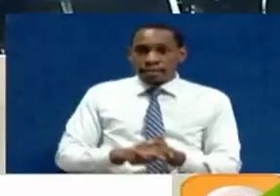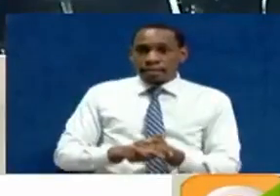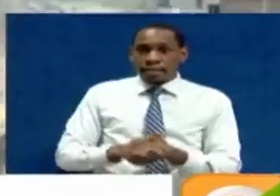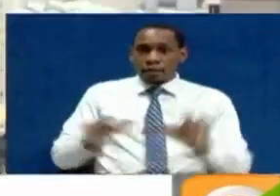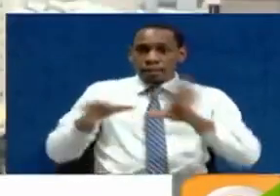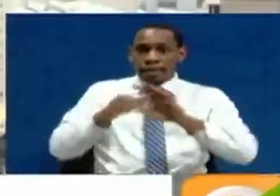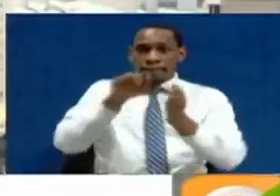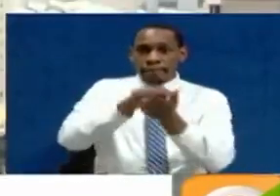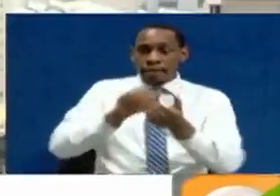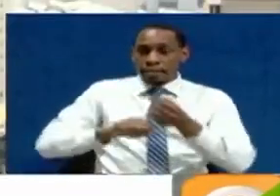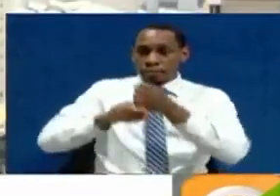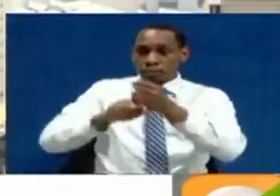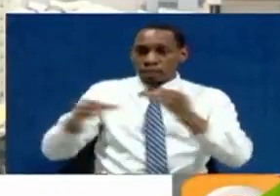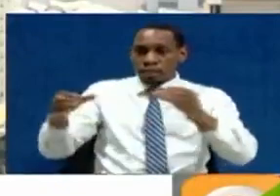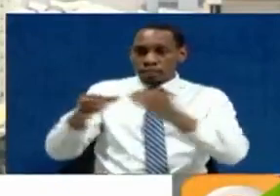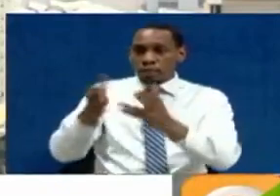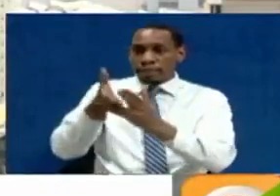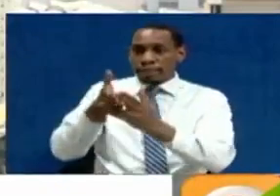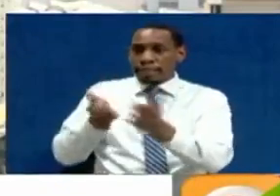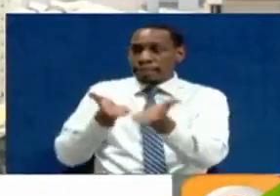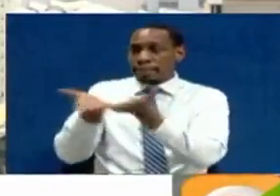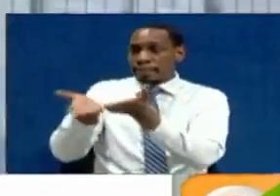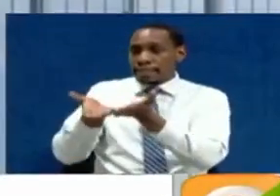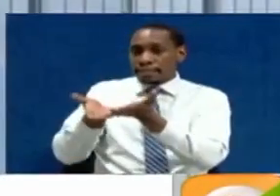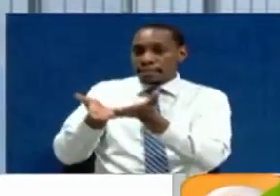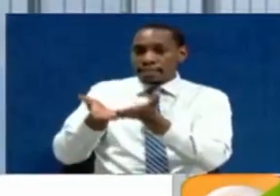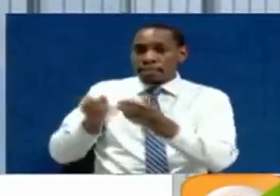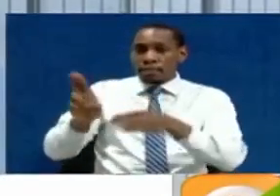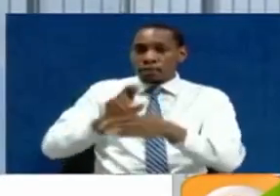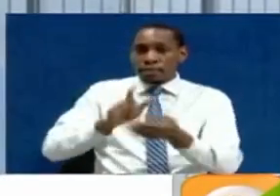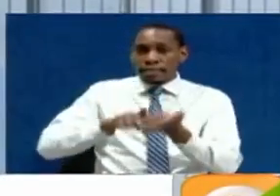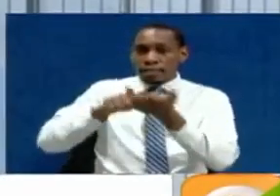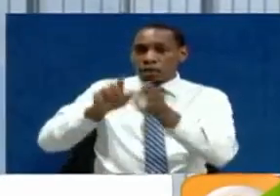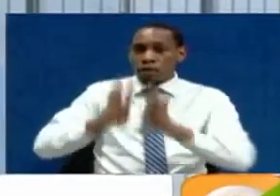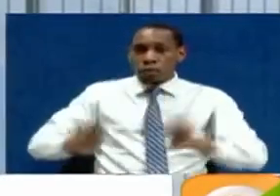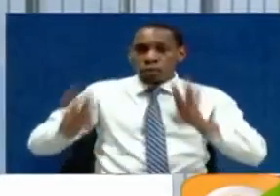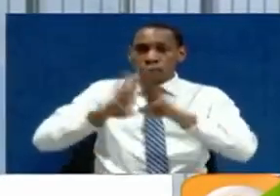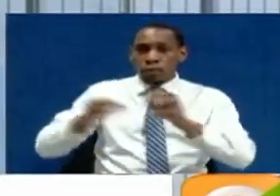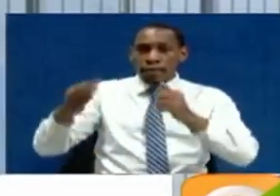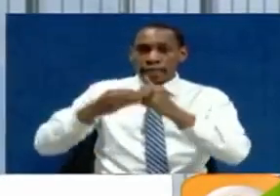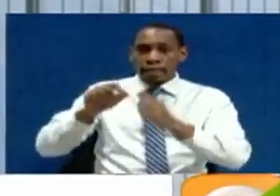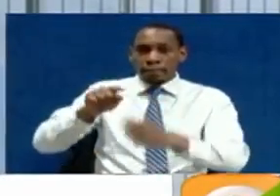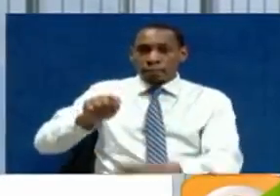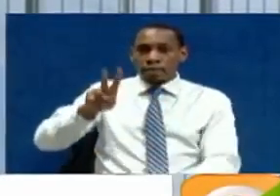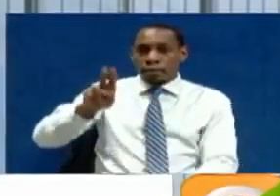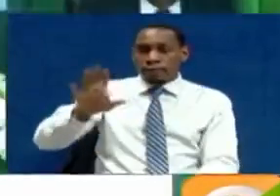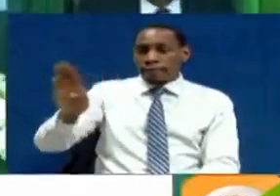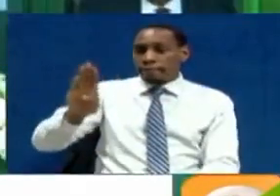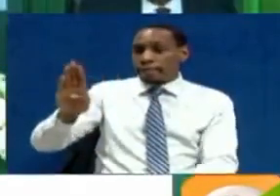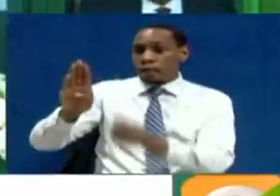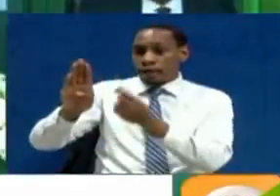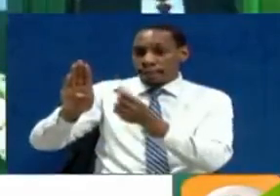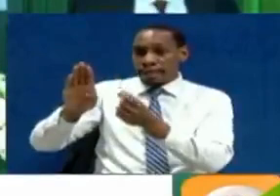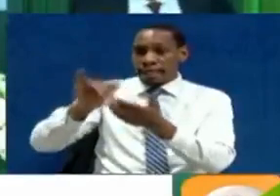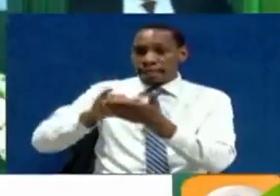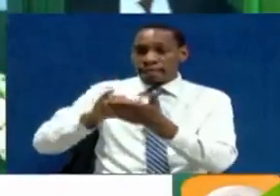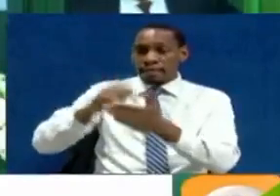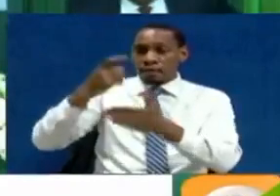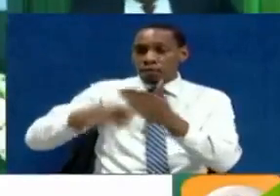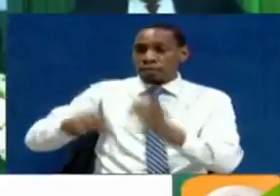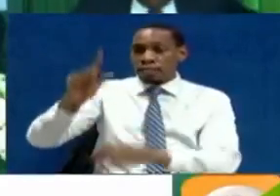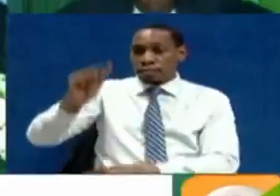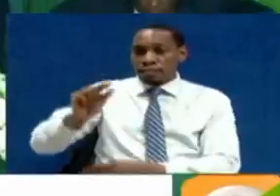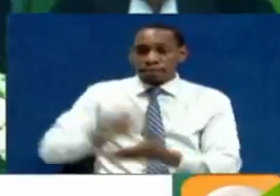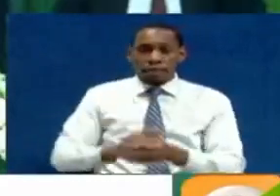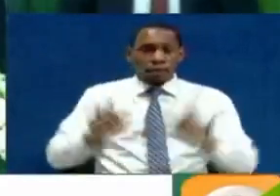regional lender will support micro, small and medium enterprises using the facility amounting to 8.25 billion shillings at affordable